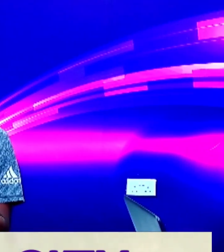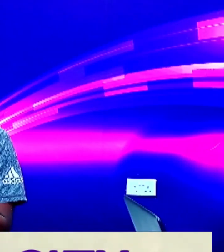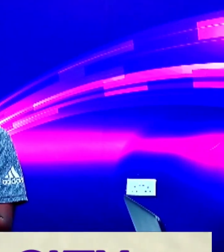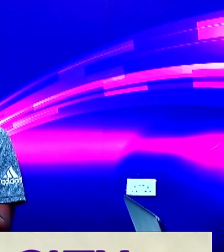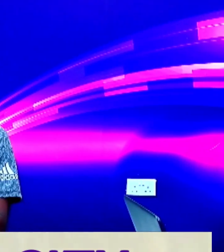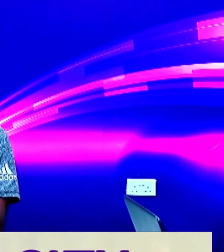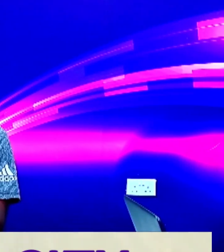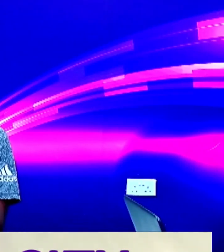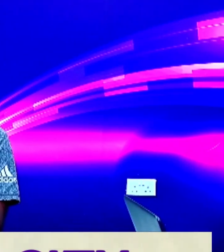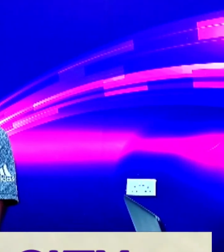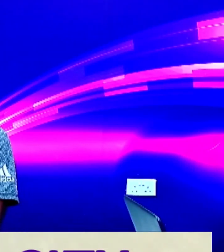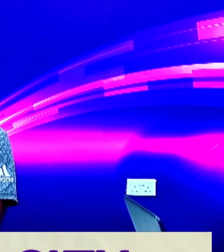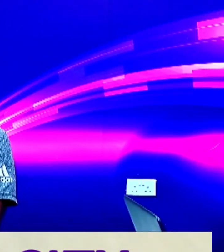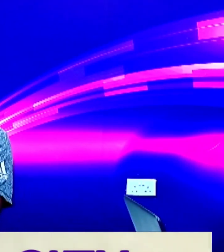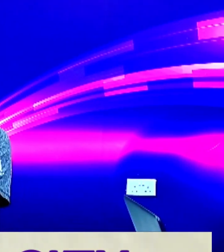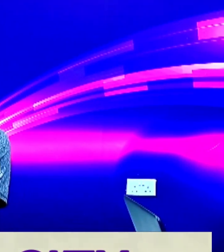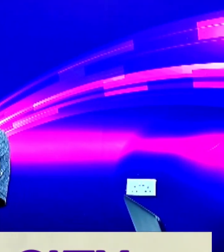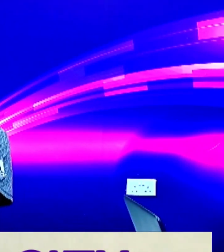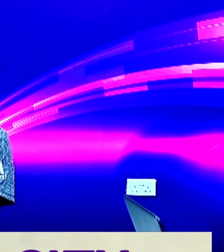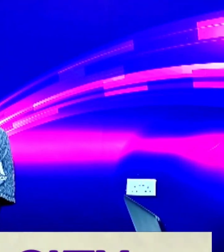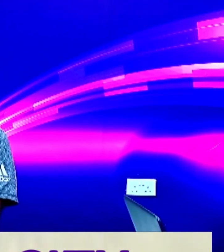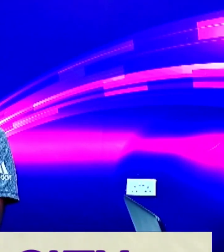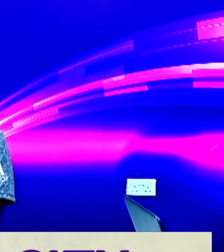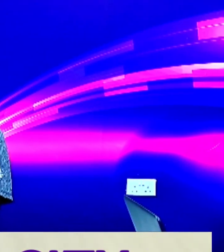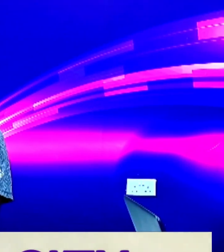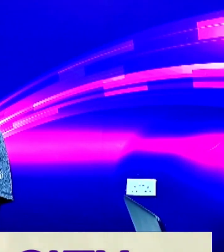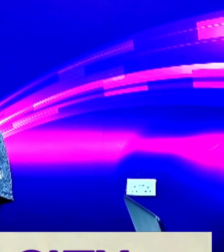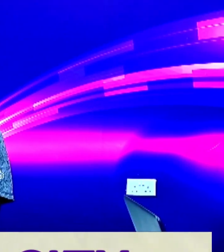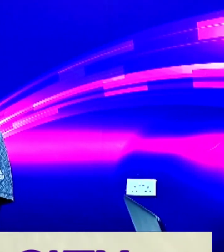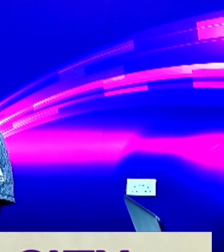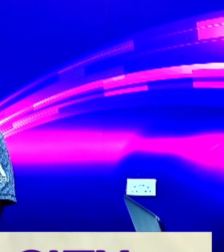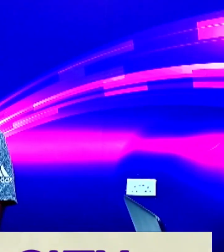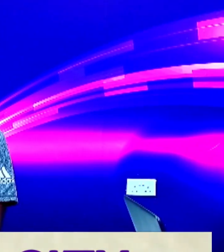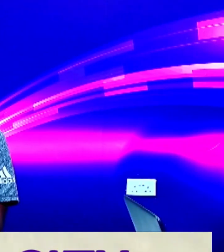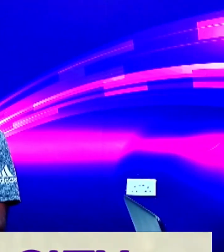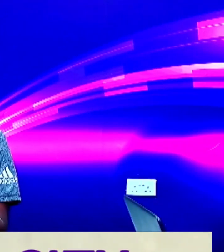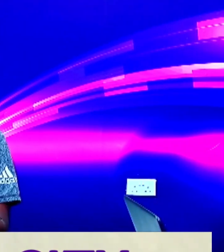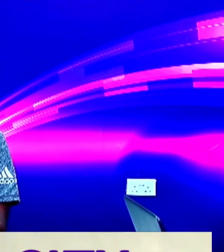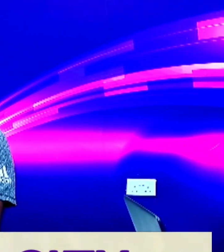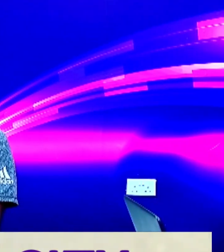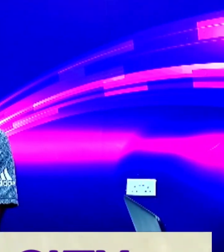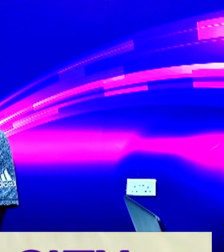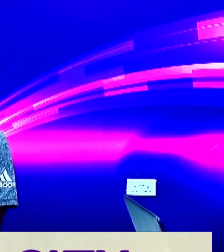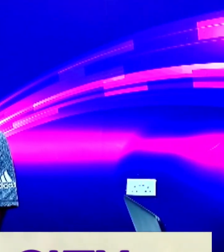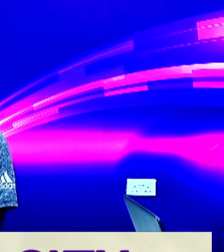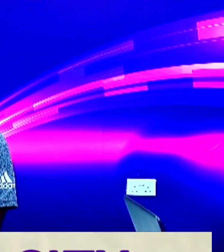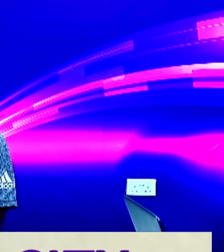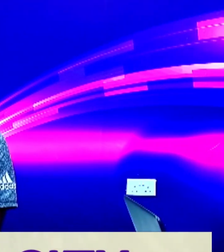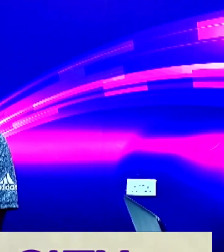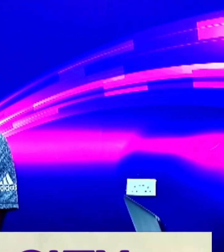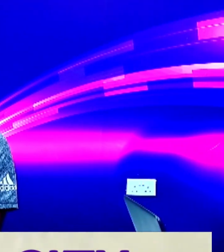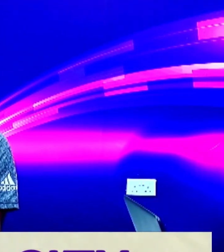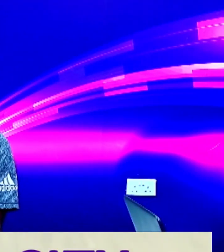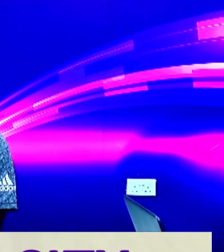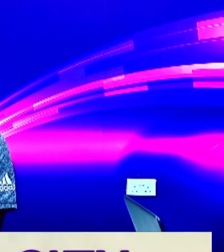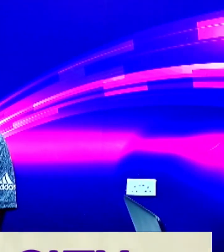Yes. Normally, when the money is there and the promise is there and the gift is there, you said nobody